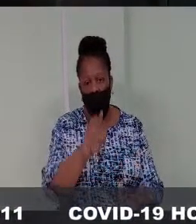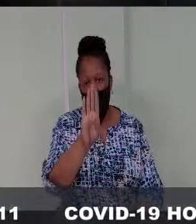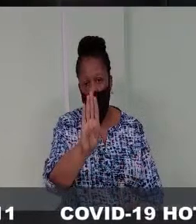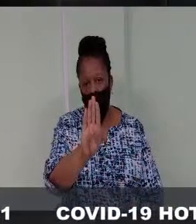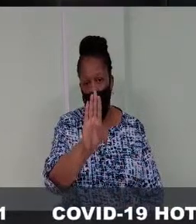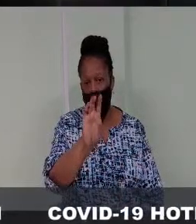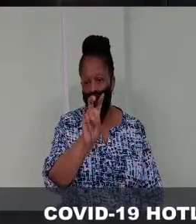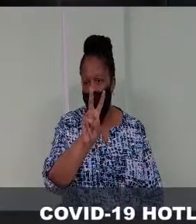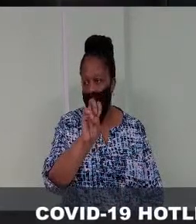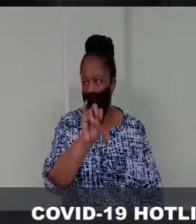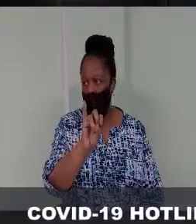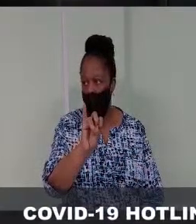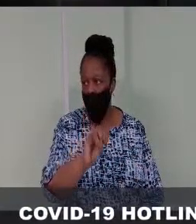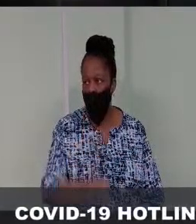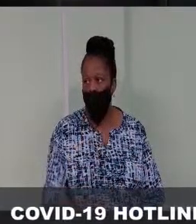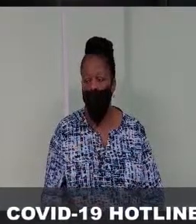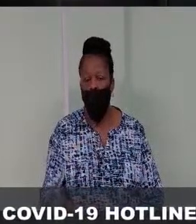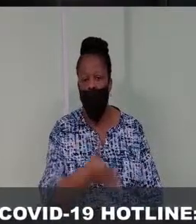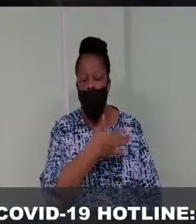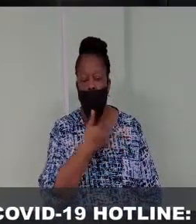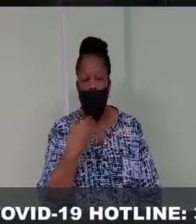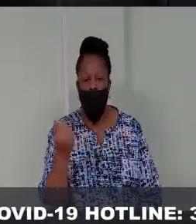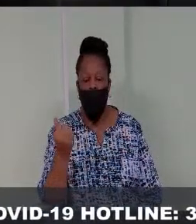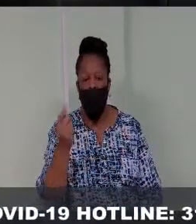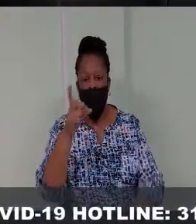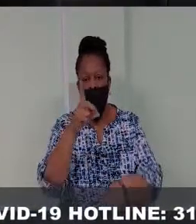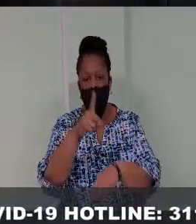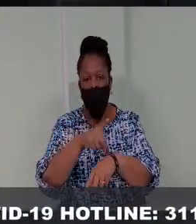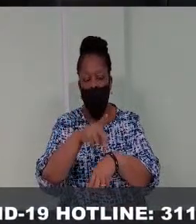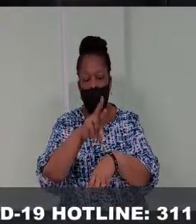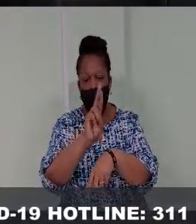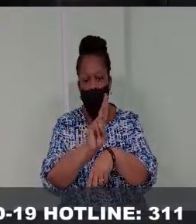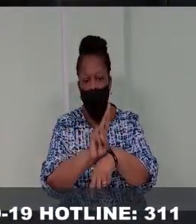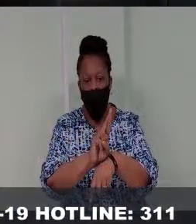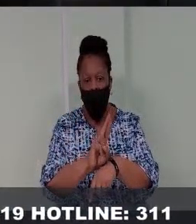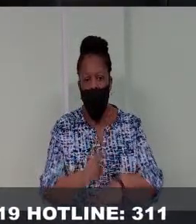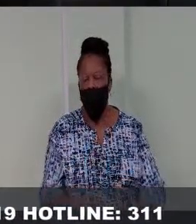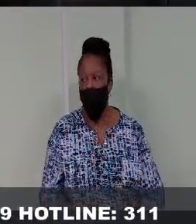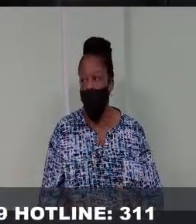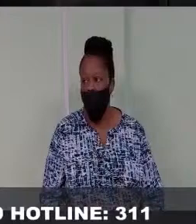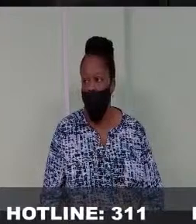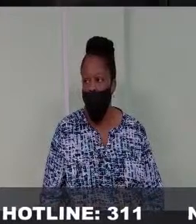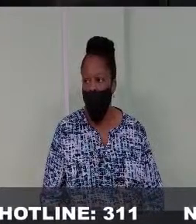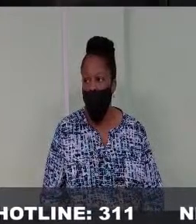Dominican Republic. So the Dominican Republic is an associate